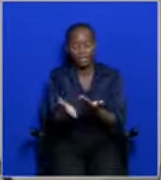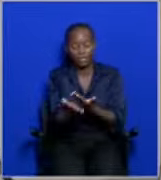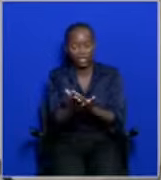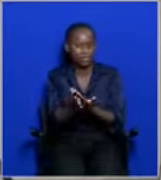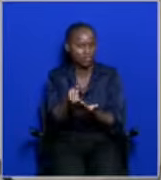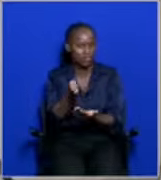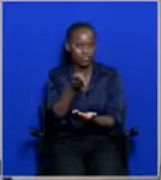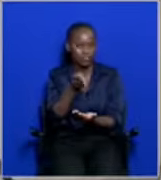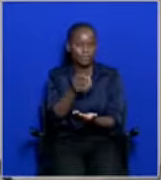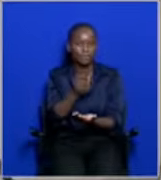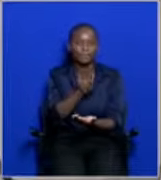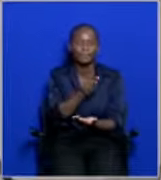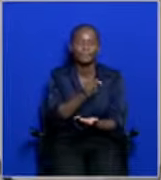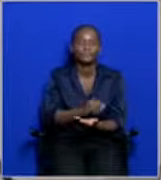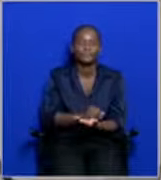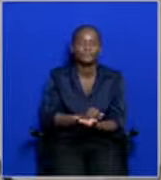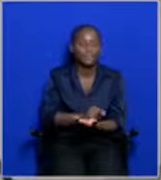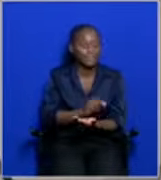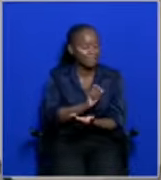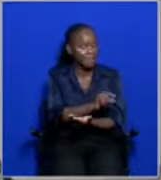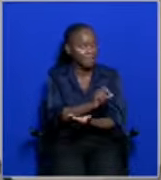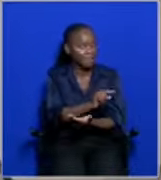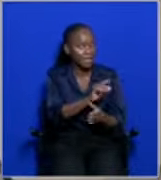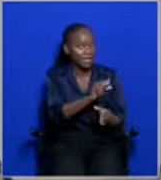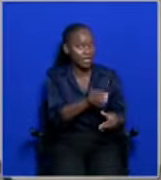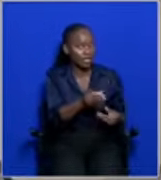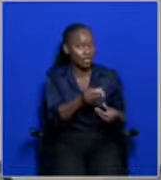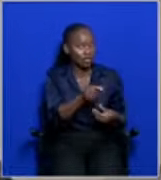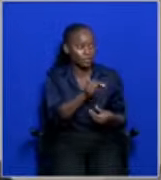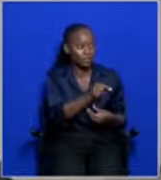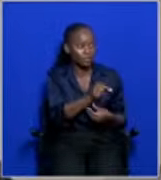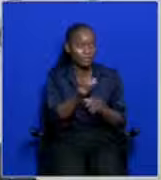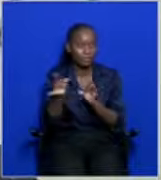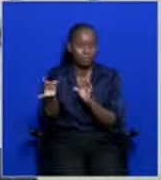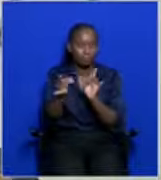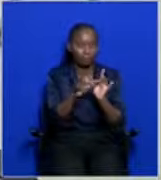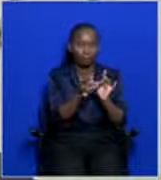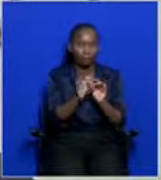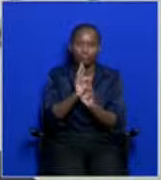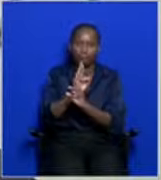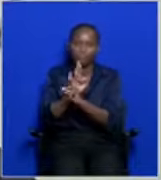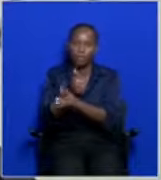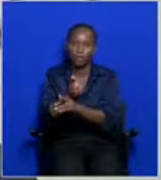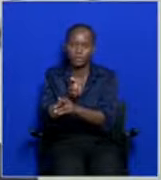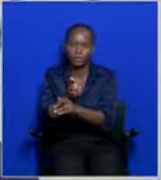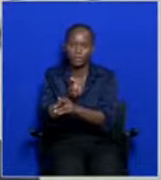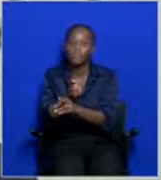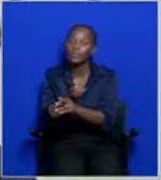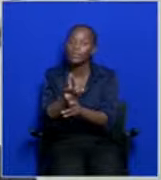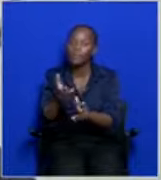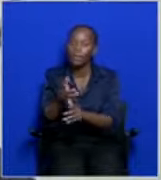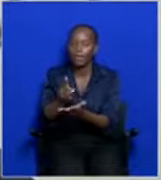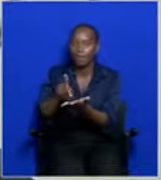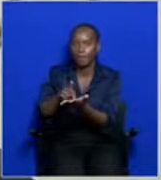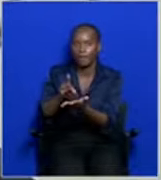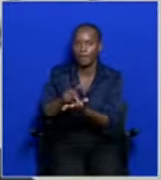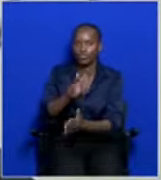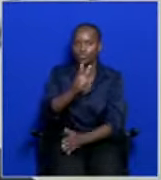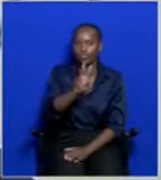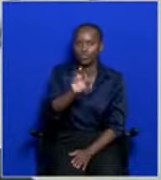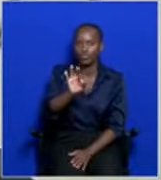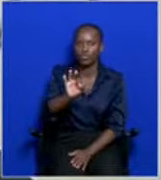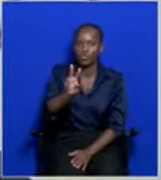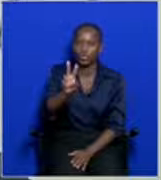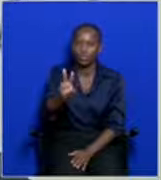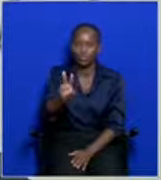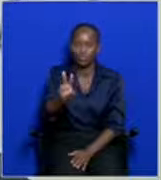belong to the report from page 232, so the commissioners would have to